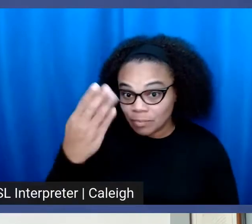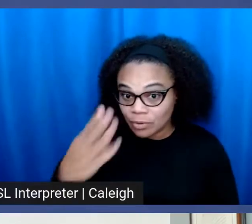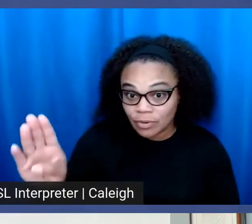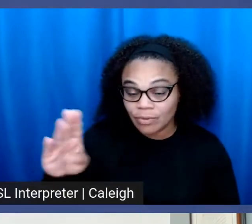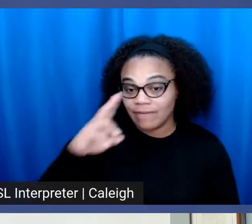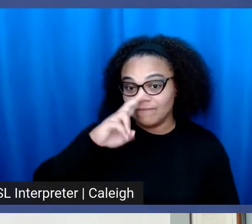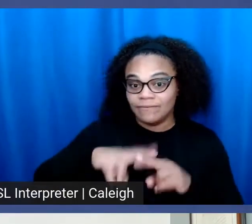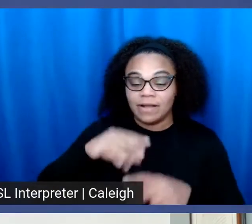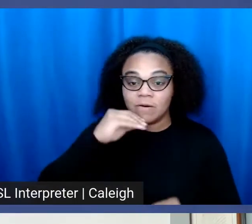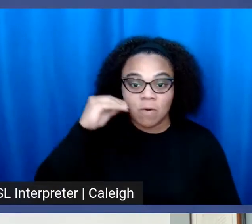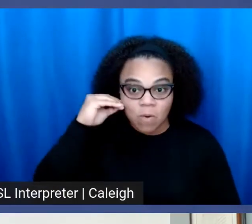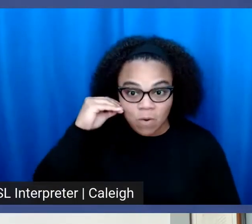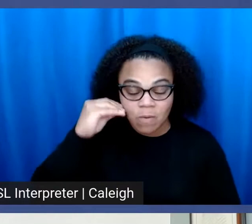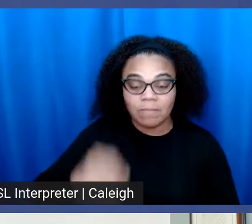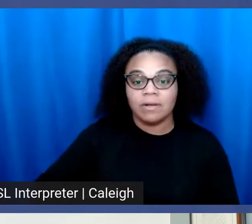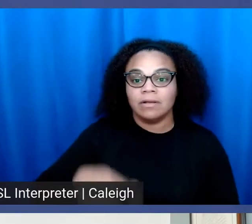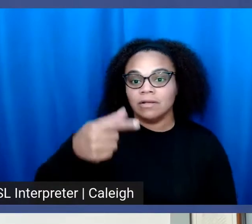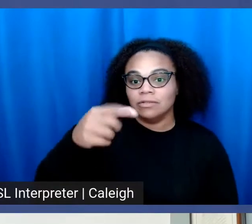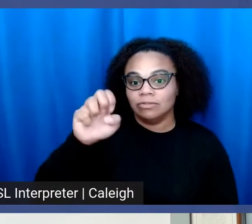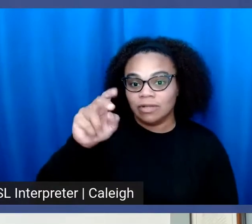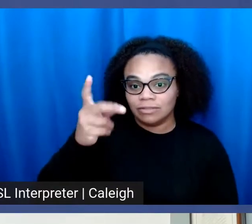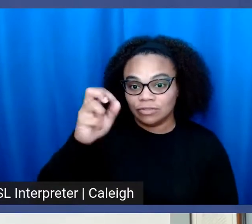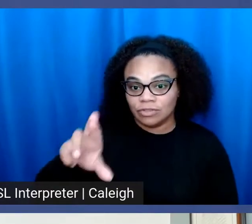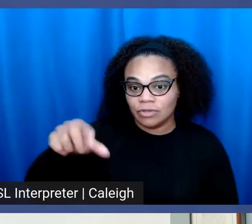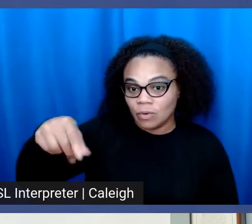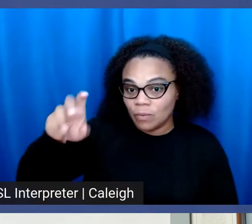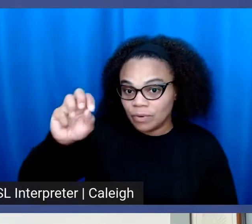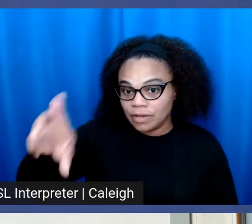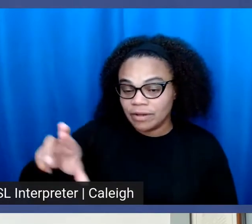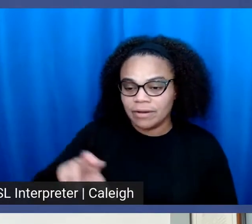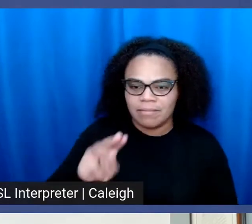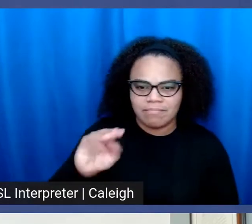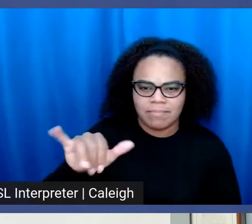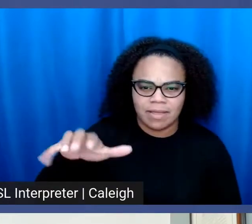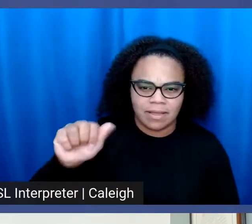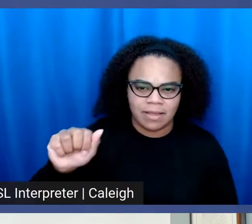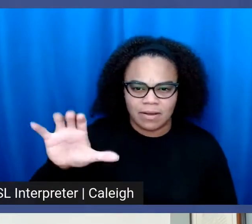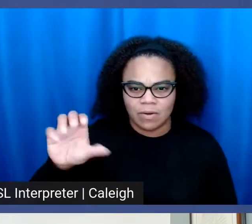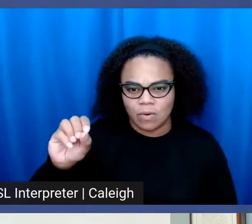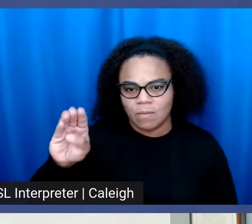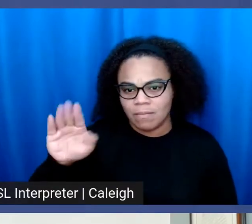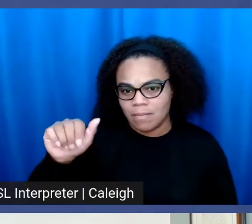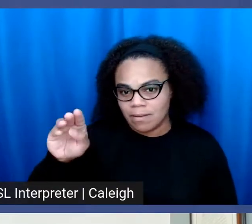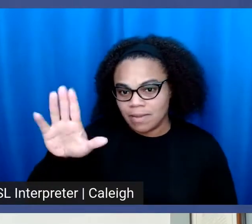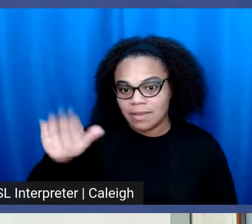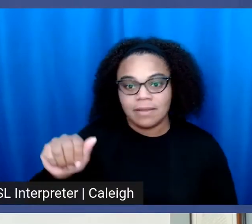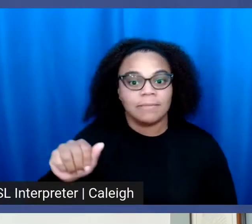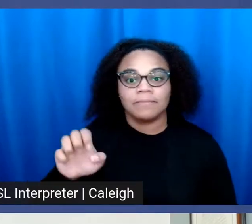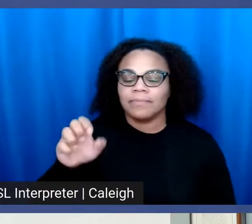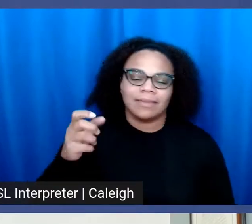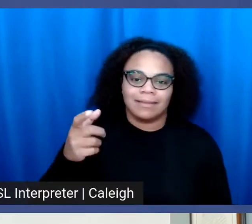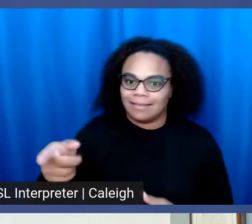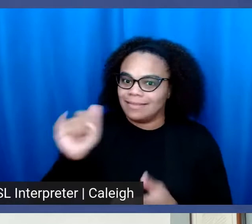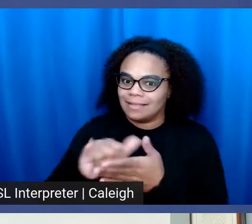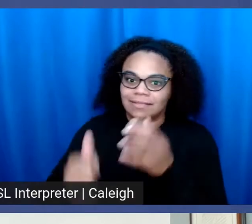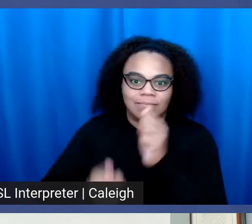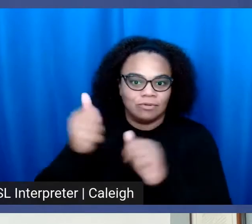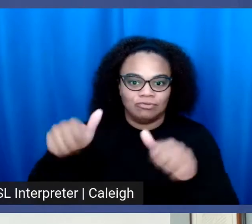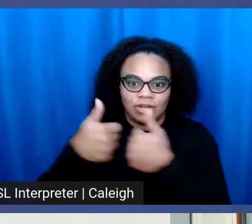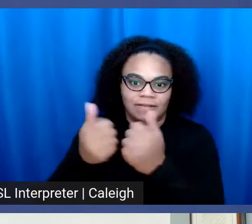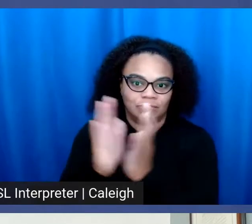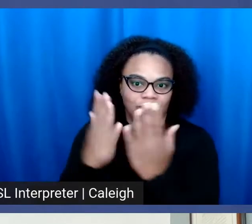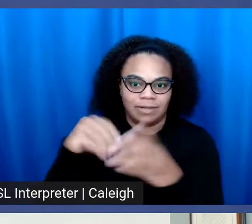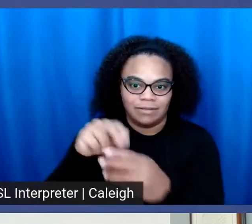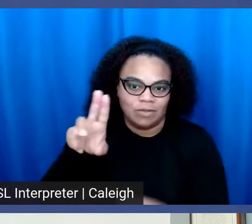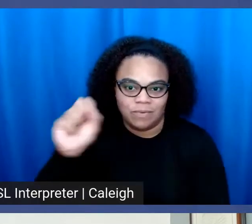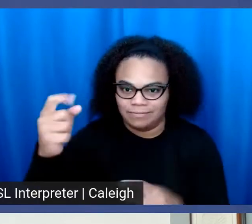Alison Bechtel, Genderqueer by Maya Kababe, which, as most of our listeners know, was the most challenged book in the United States in the past year,